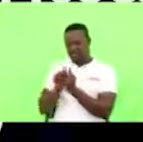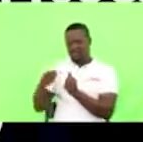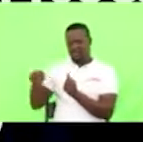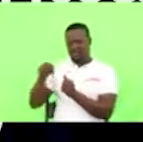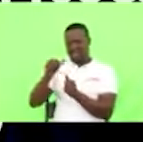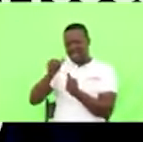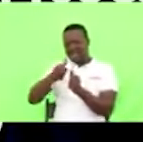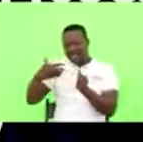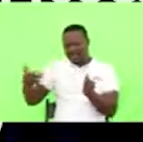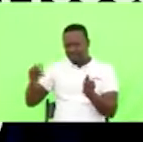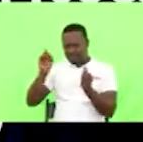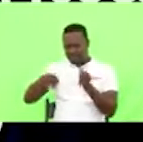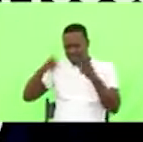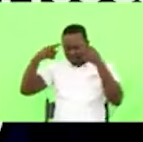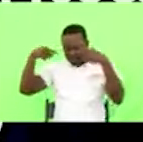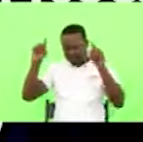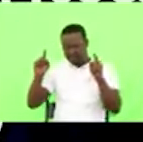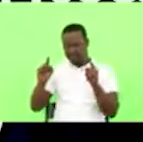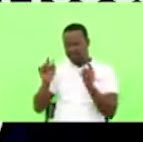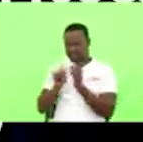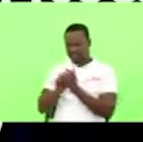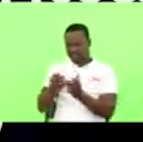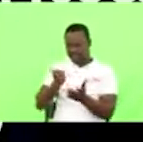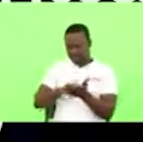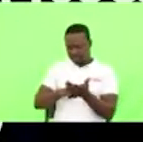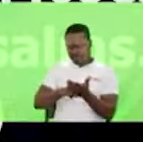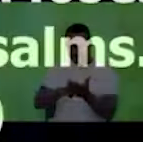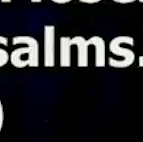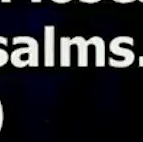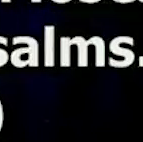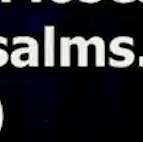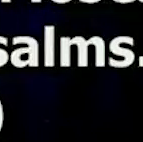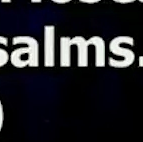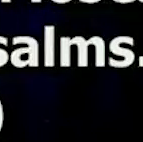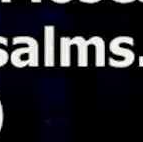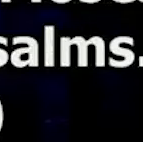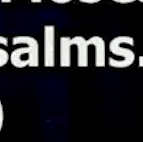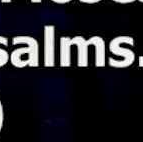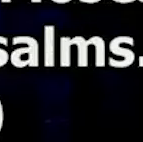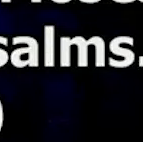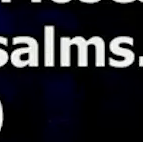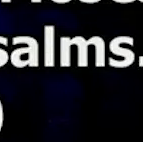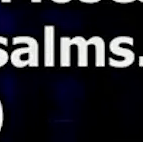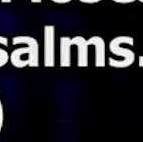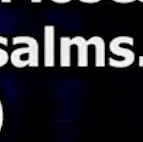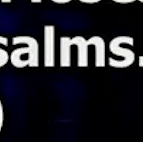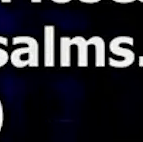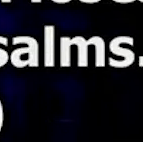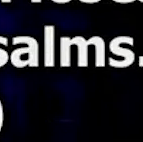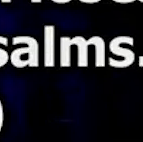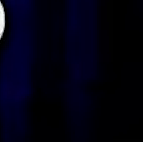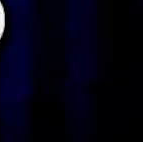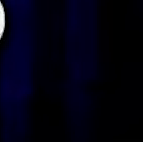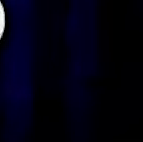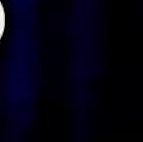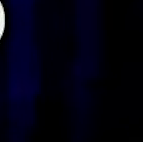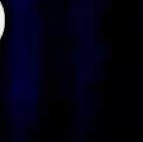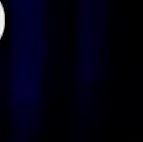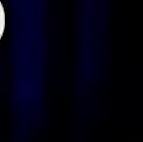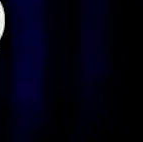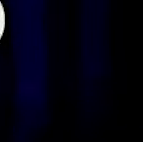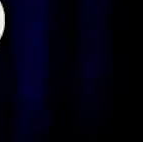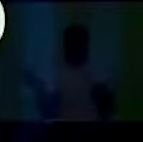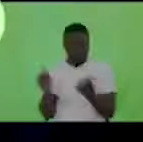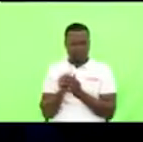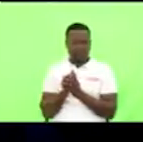Everything must be fulfilled that is written about me in the law of Moses and the prophets and the Psalms. The next